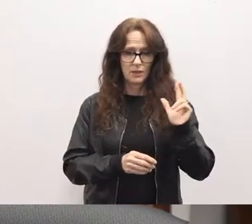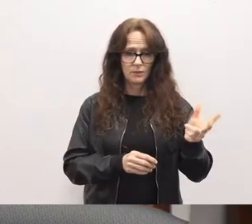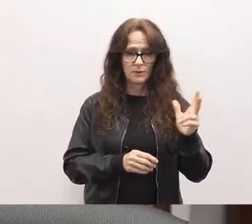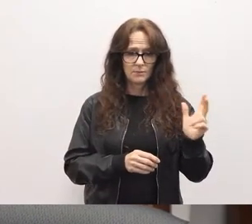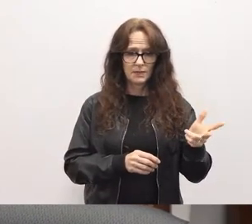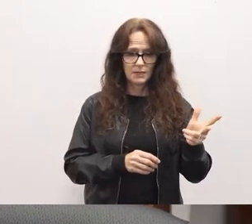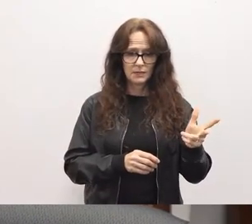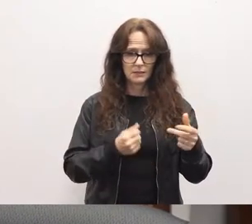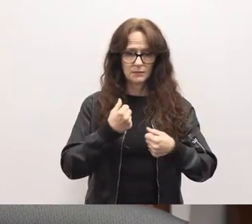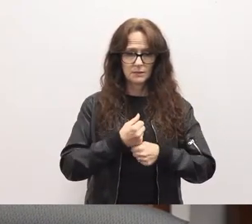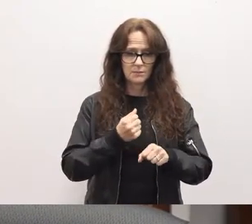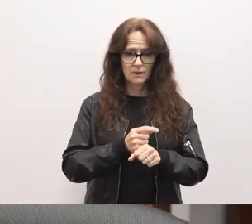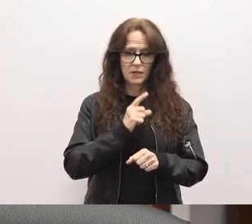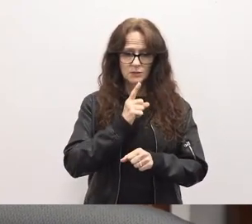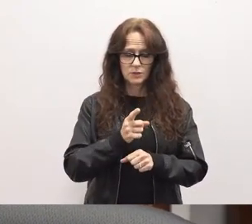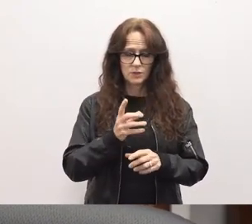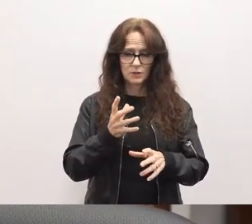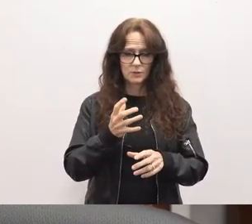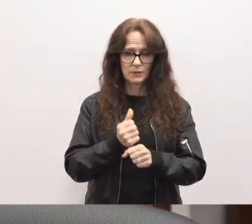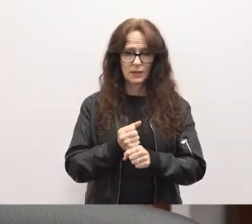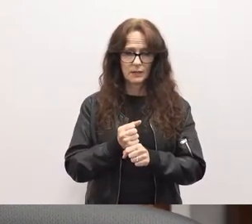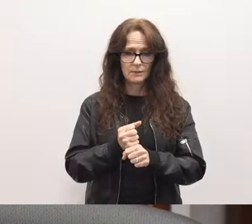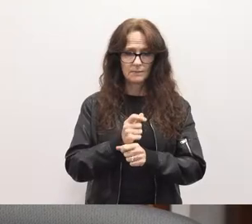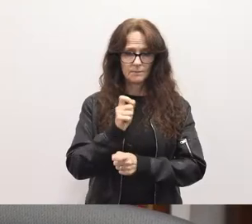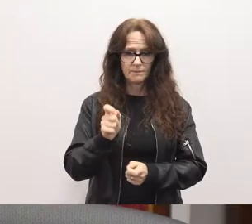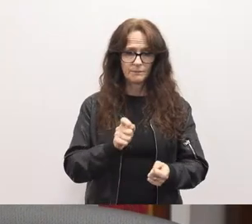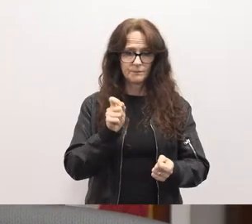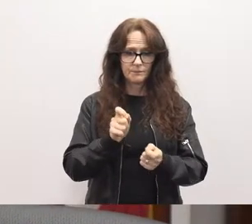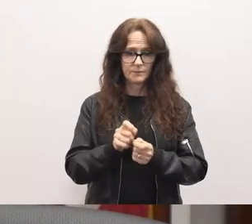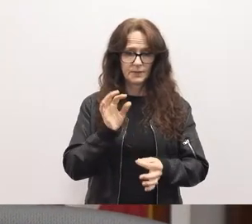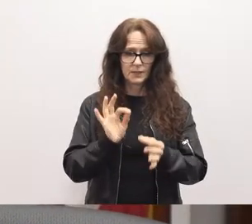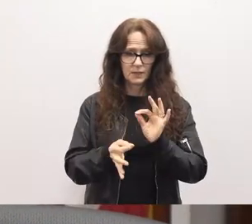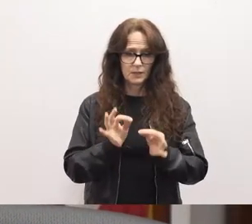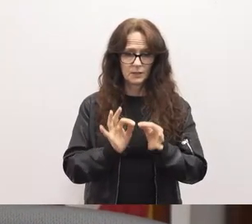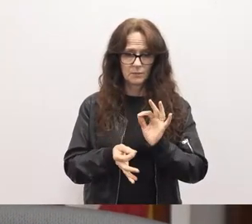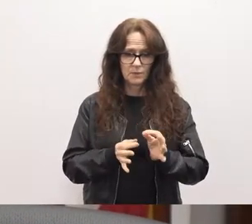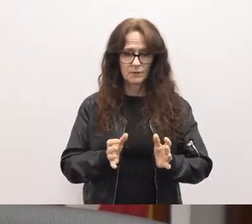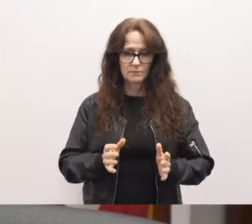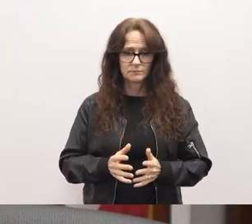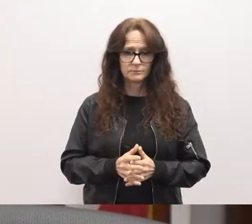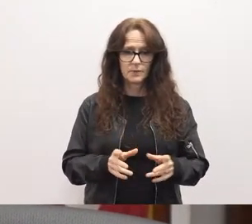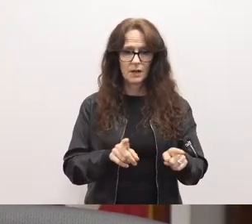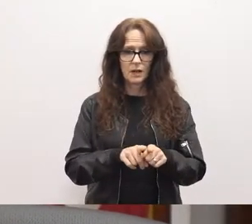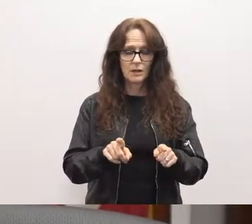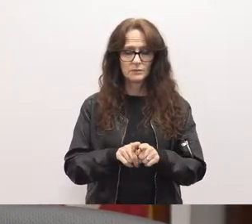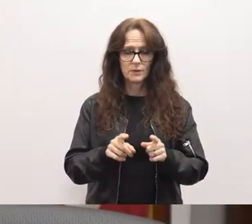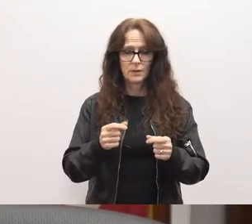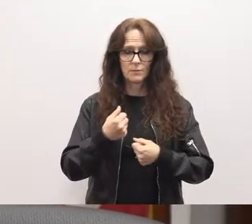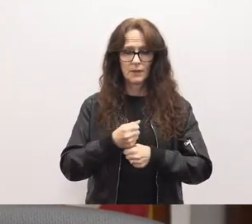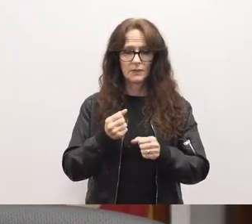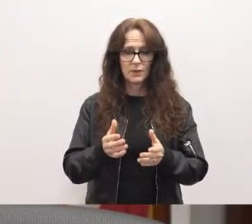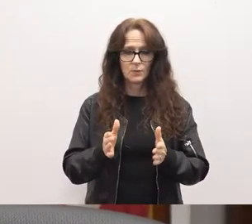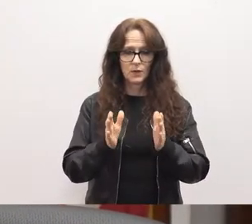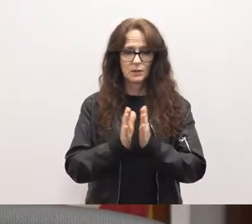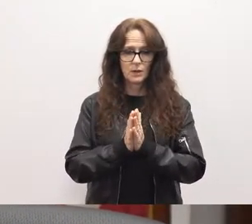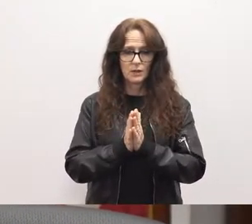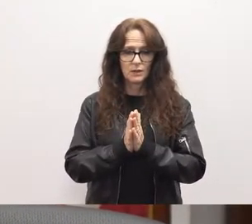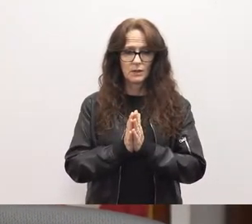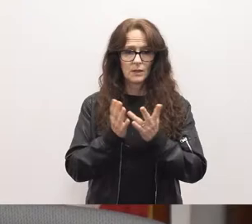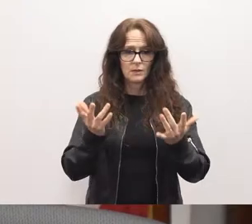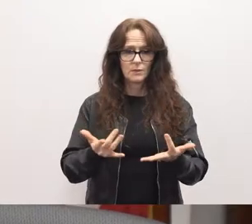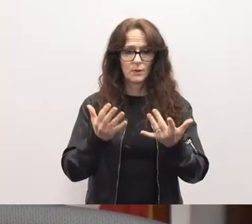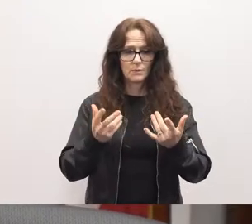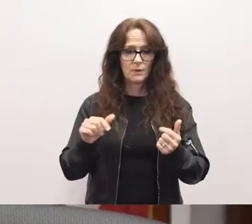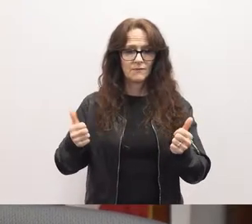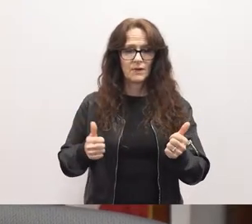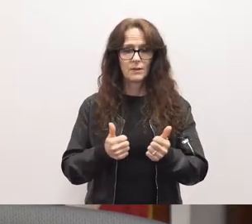3 minutes to make sure that we get a precise interpretation. I've also made the request, and I know it's pending, right, but I want to